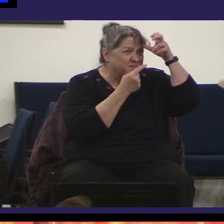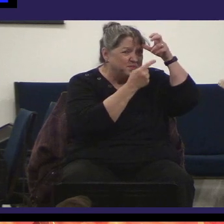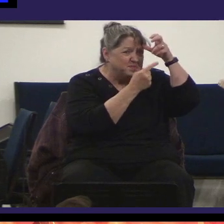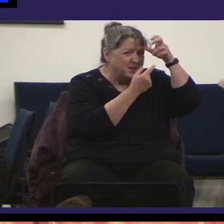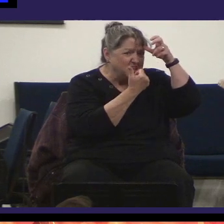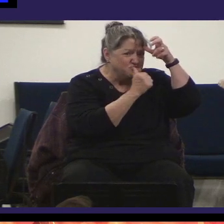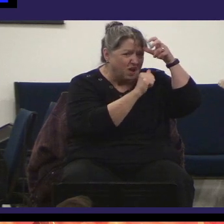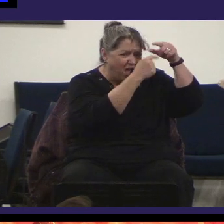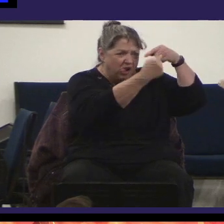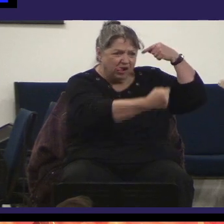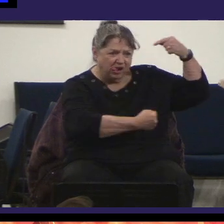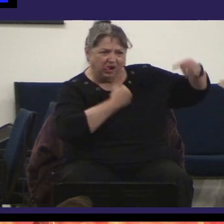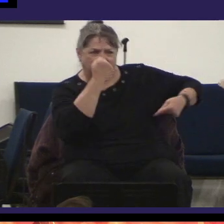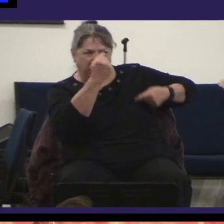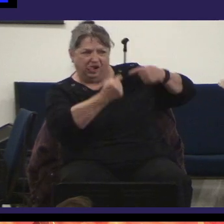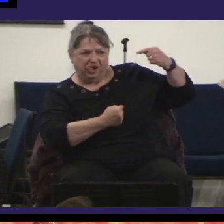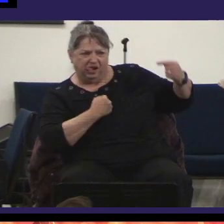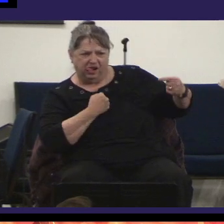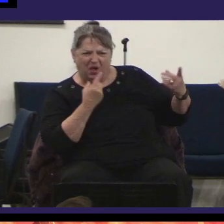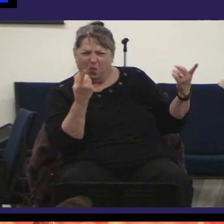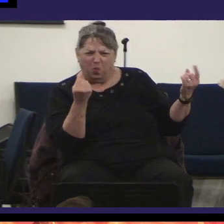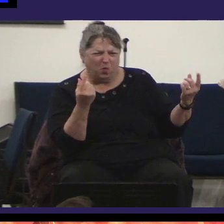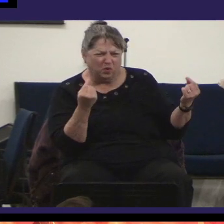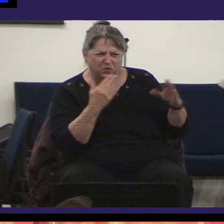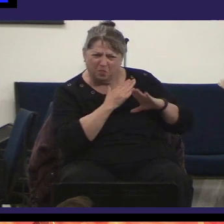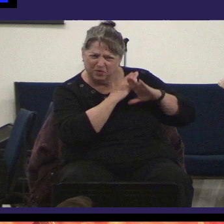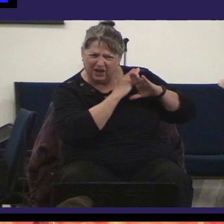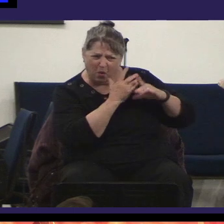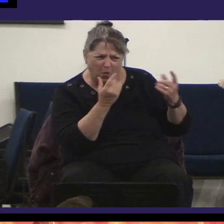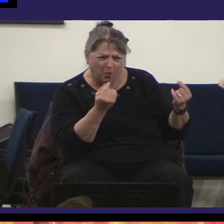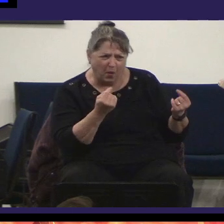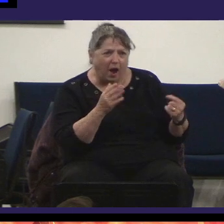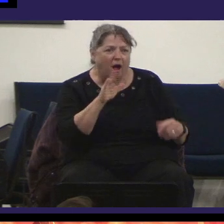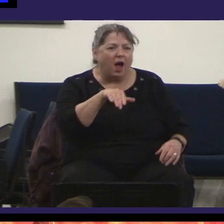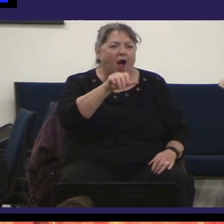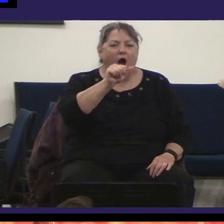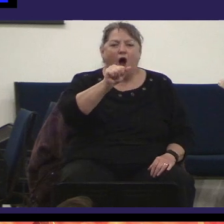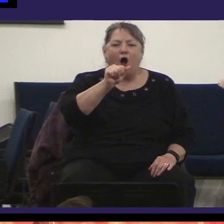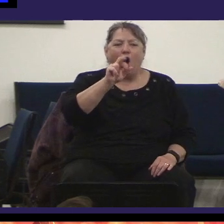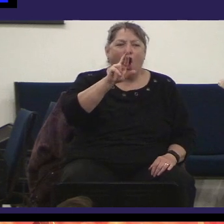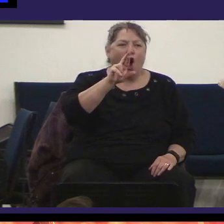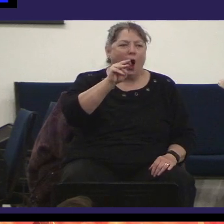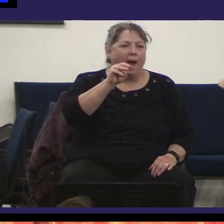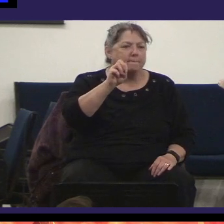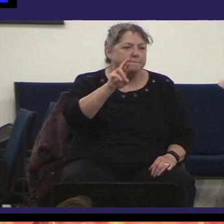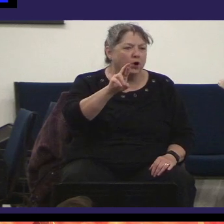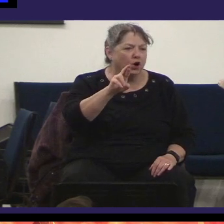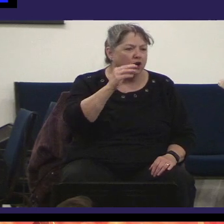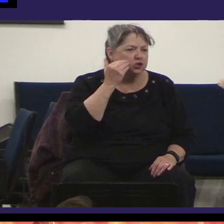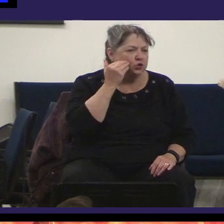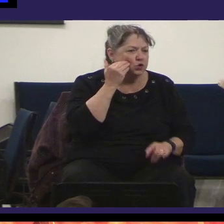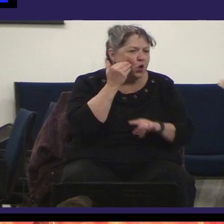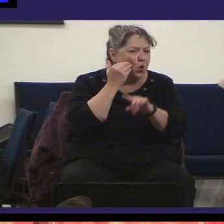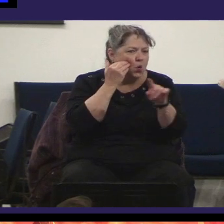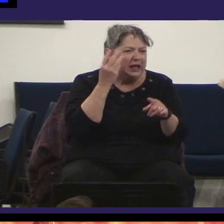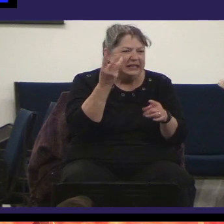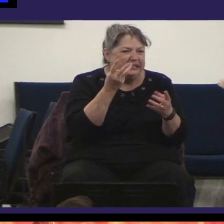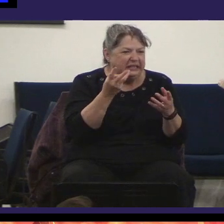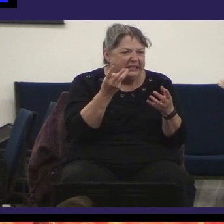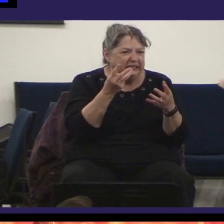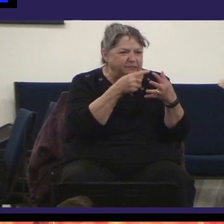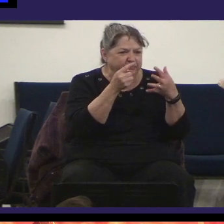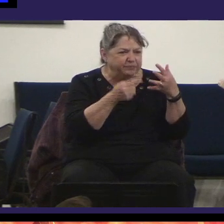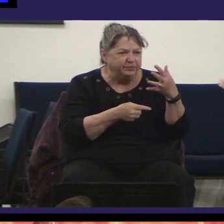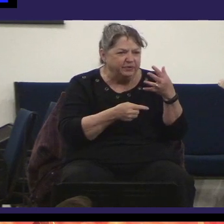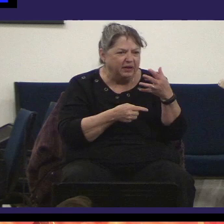God and how we should put on the armor of God. And you know those six items. One being the